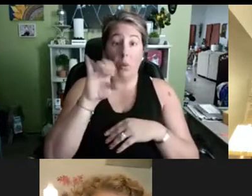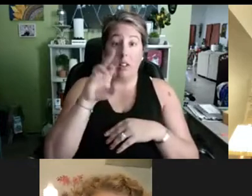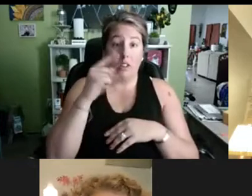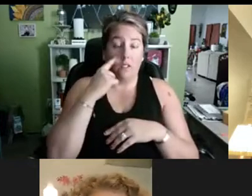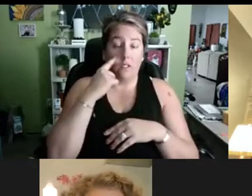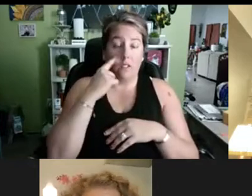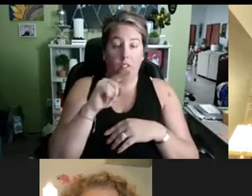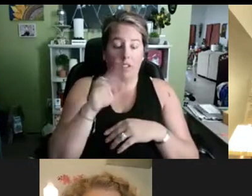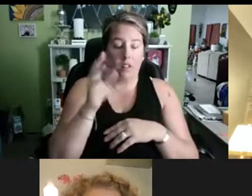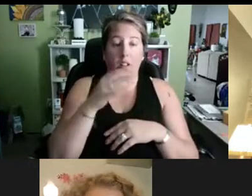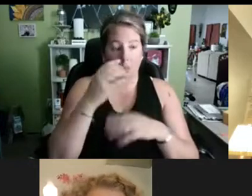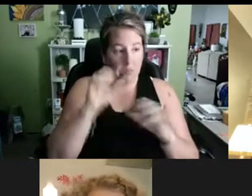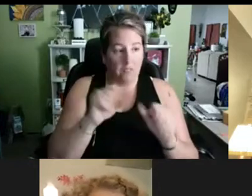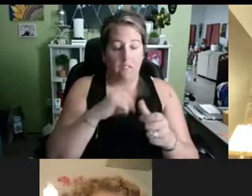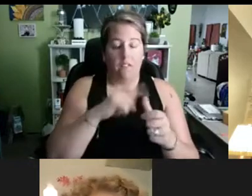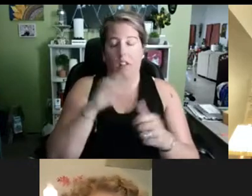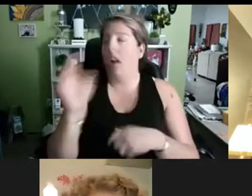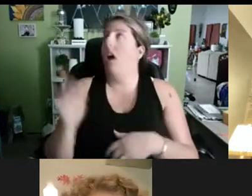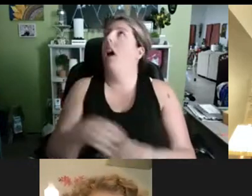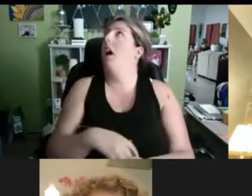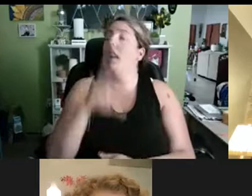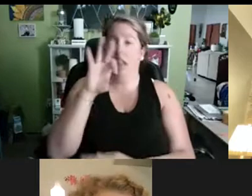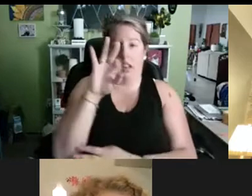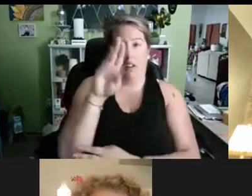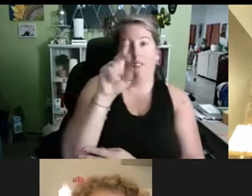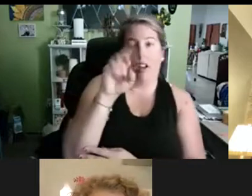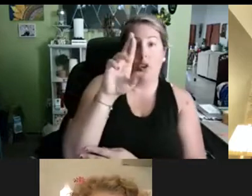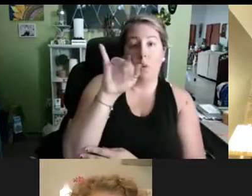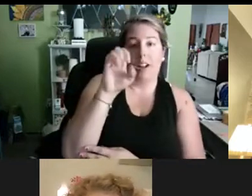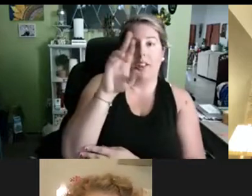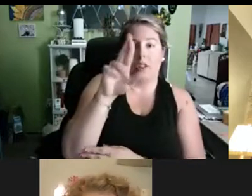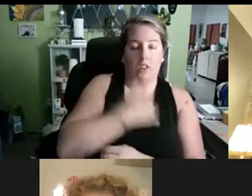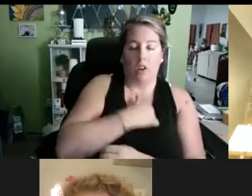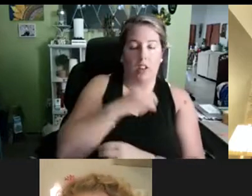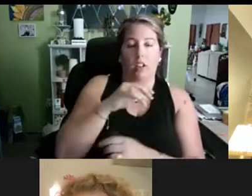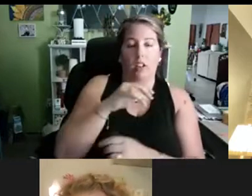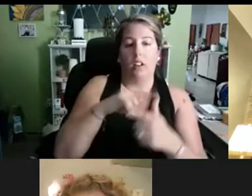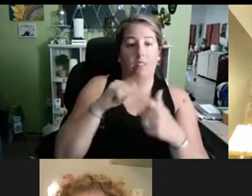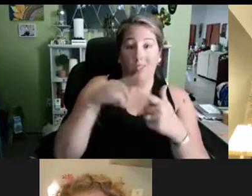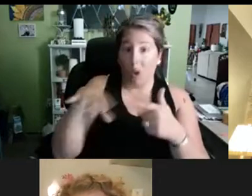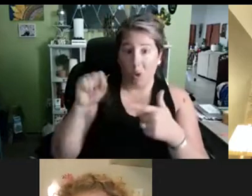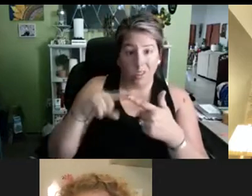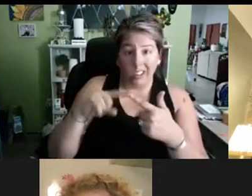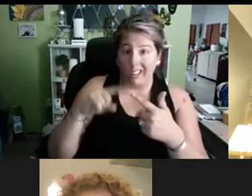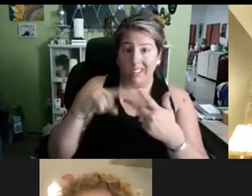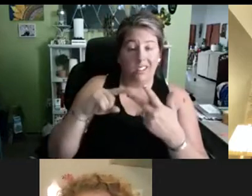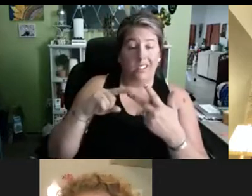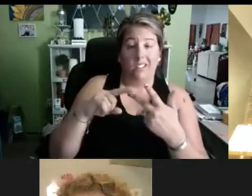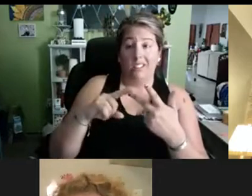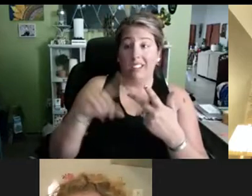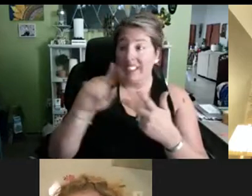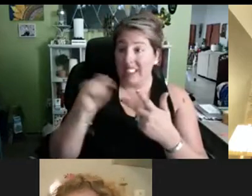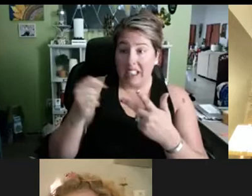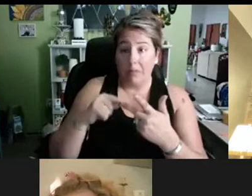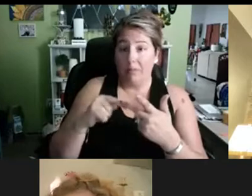of December, and I'm thinking, this is great. I'm going to totally try this as my fundraiser. So Right. yeah, thanks for talking about